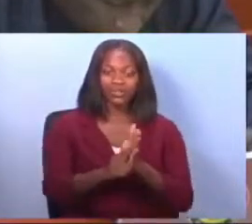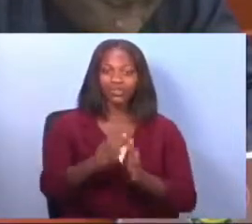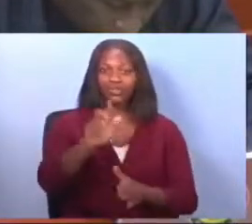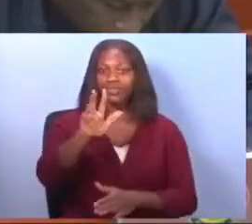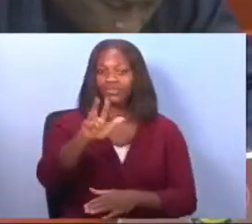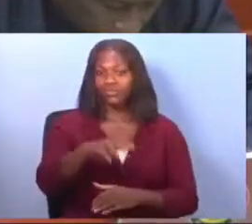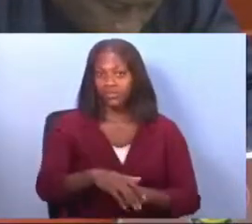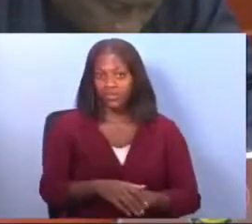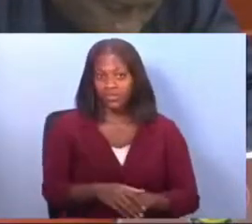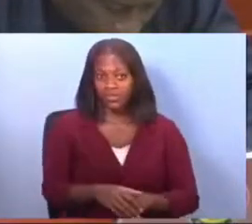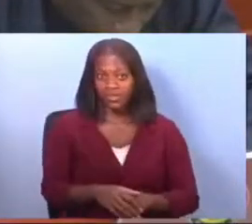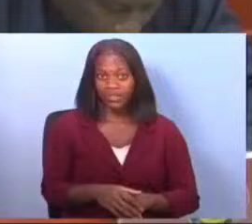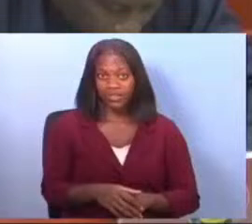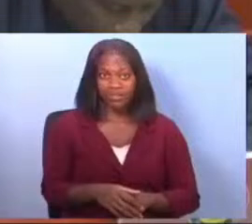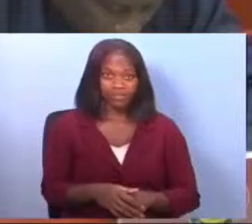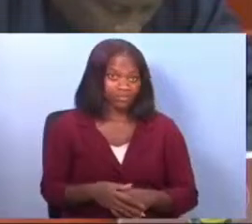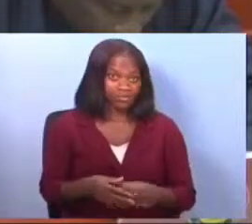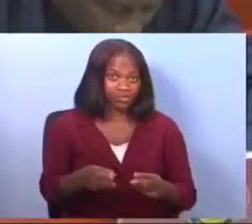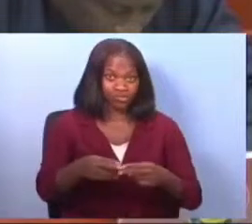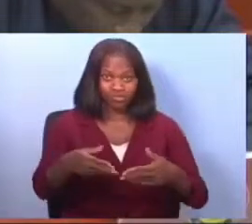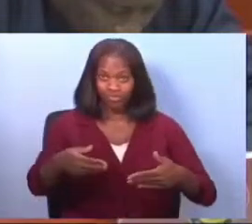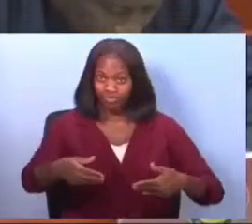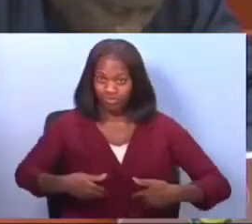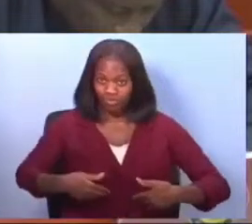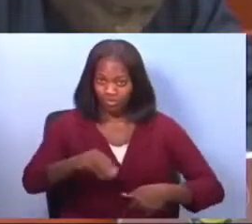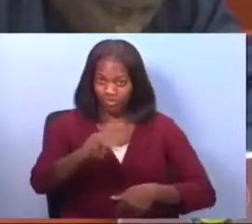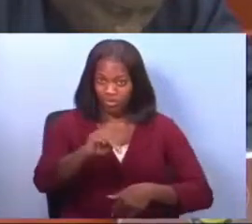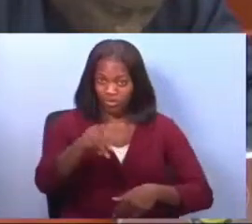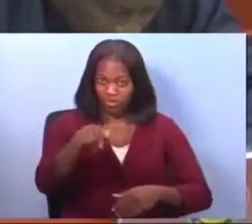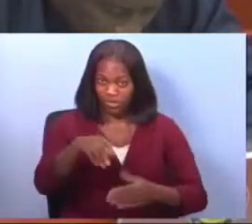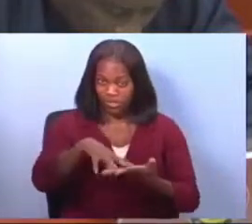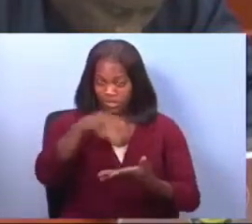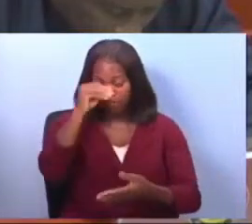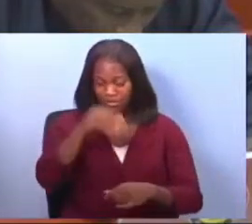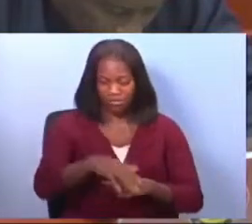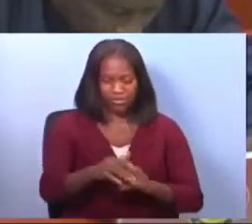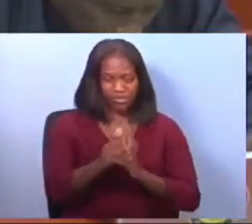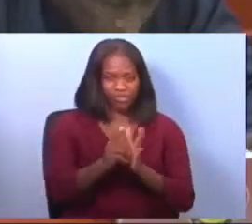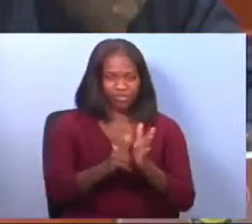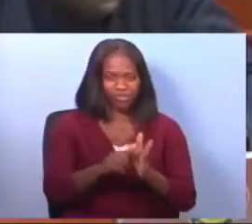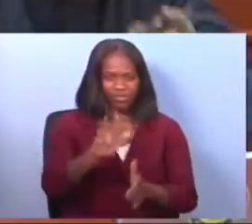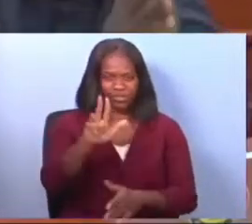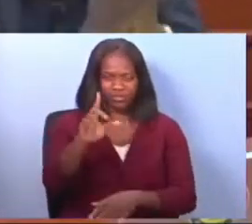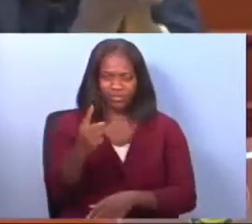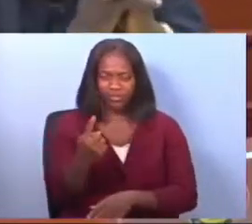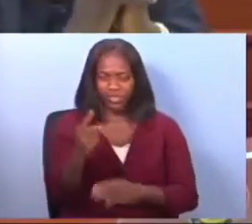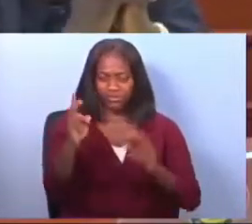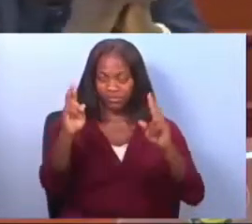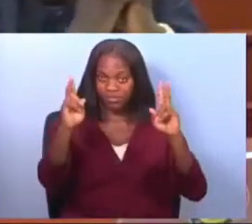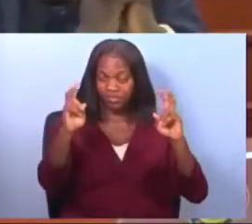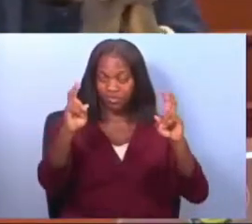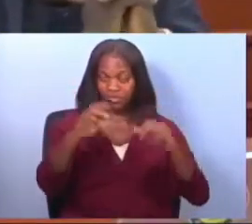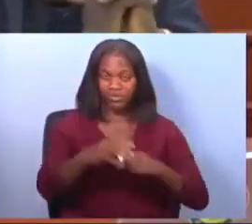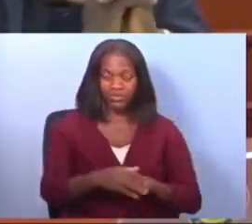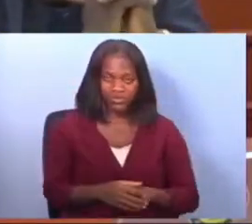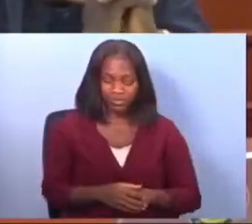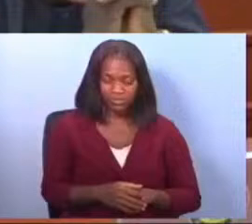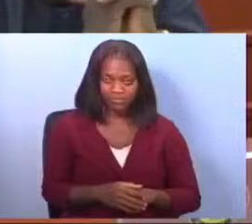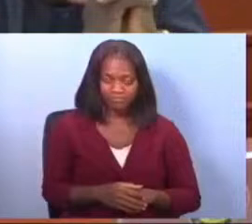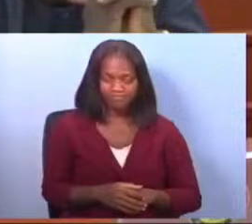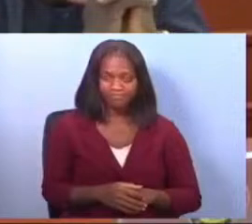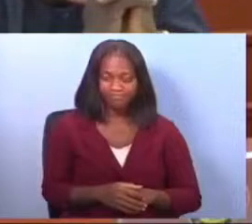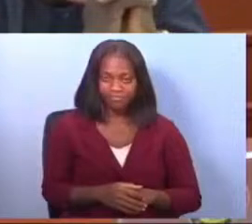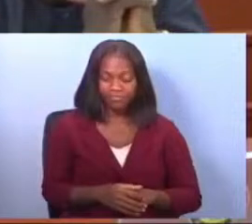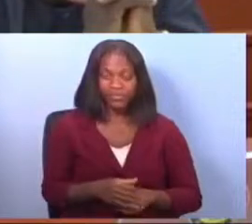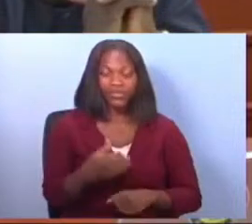for the benefit of our young ones, Order 3.1 provides, quote, subject to the provisions